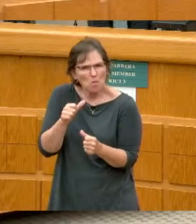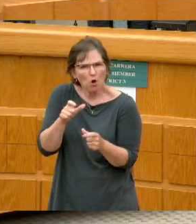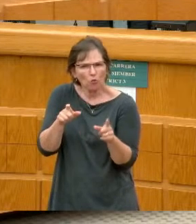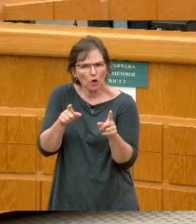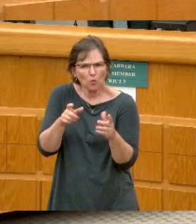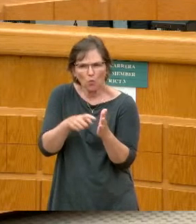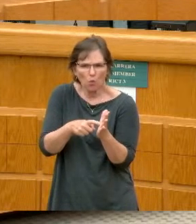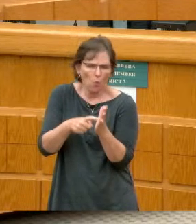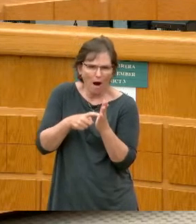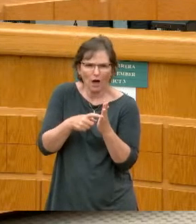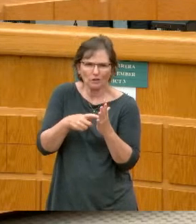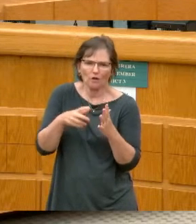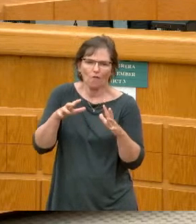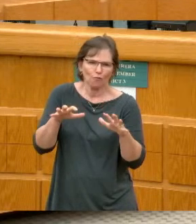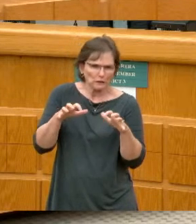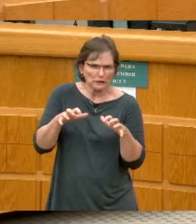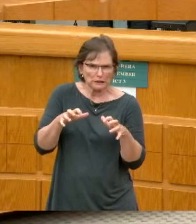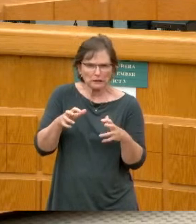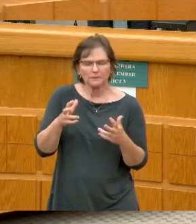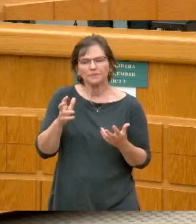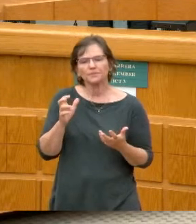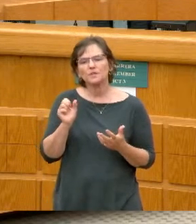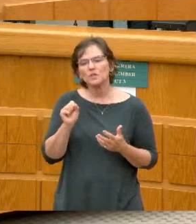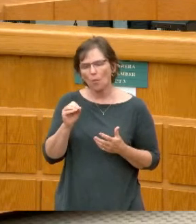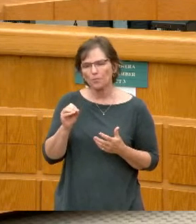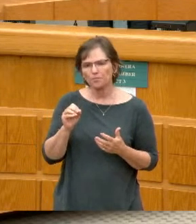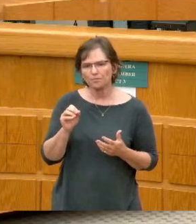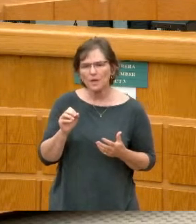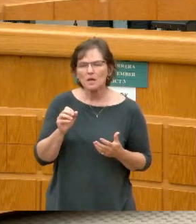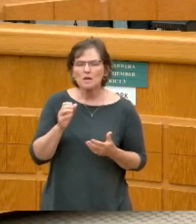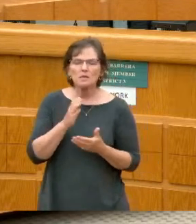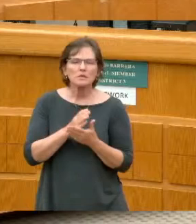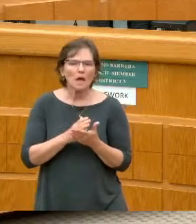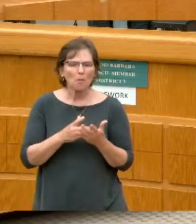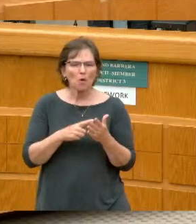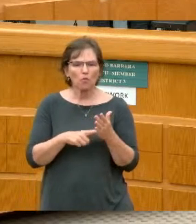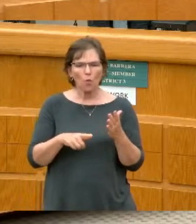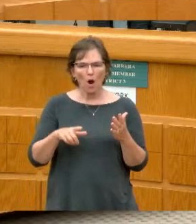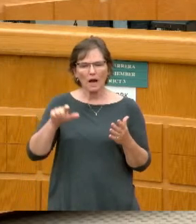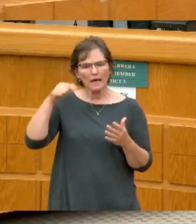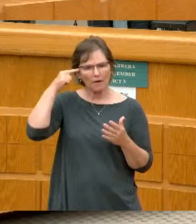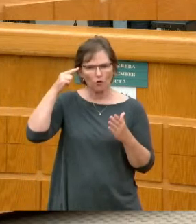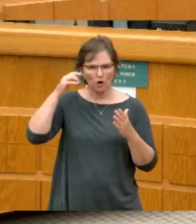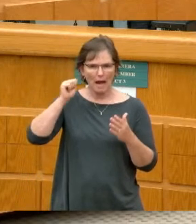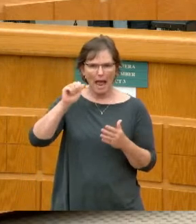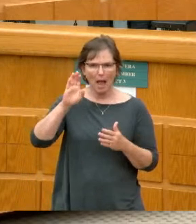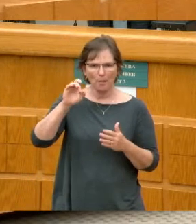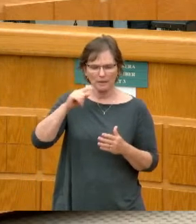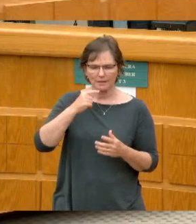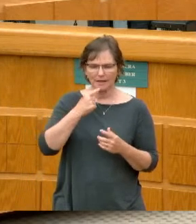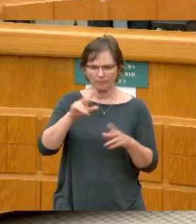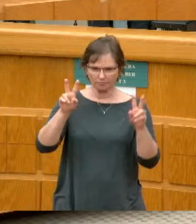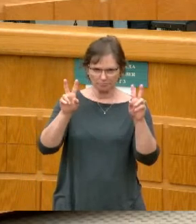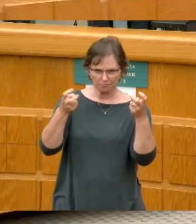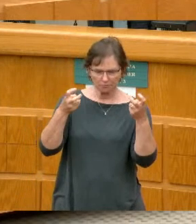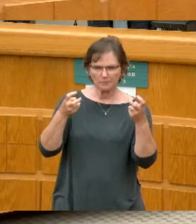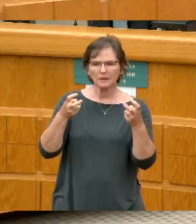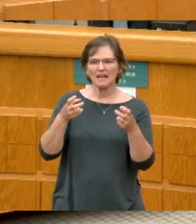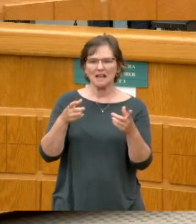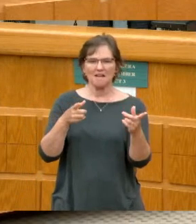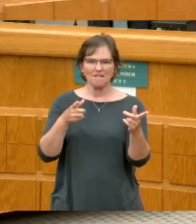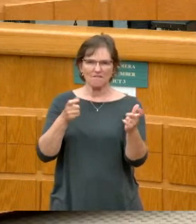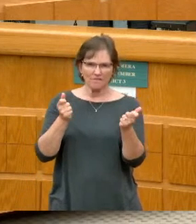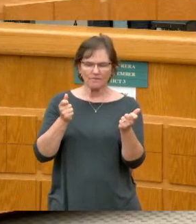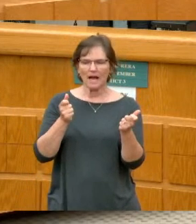locations to administer the vaccine and all of the important details that go with caring for the vaccine. We're going to